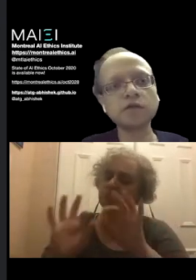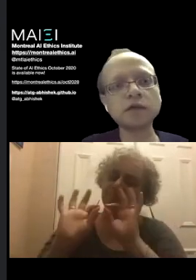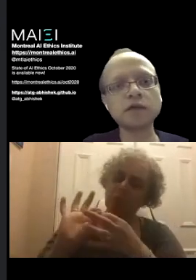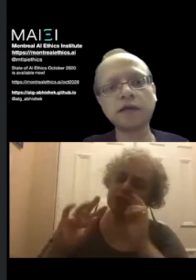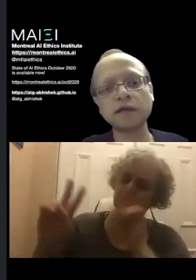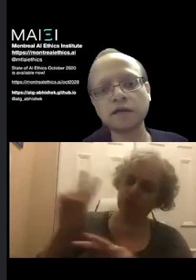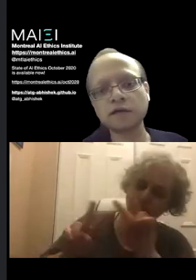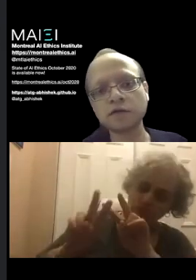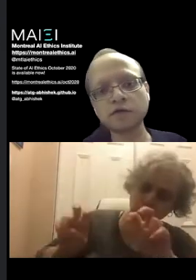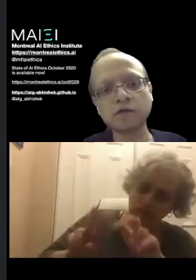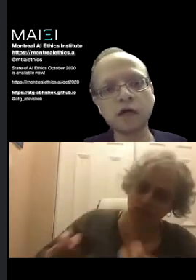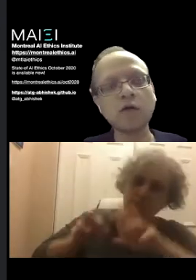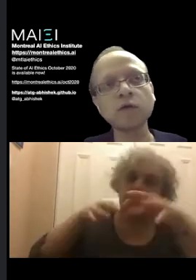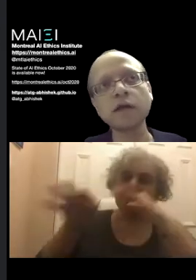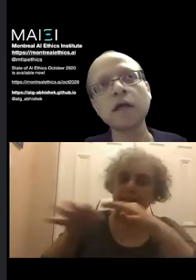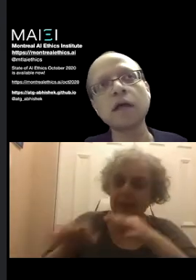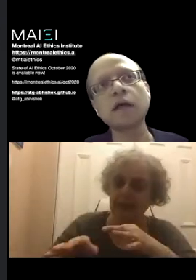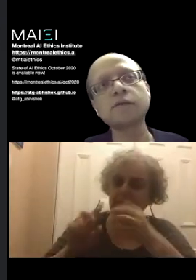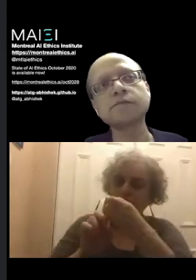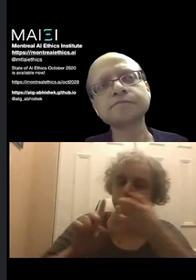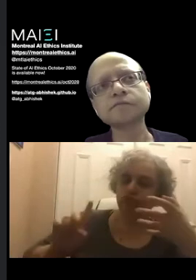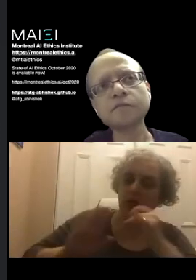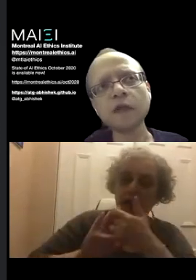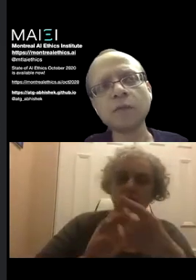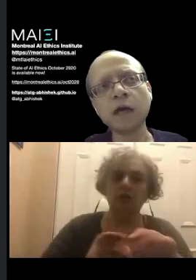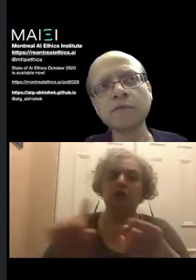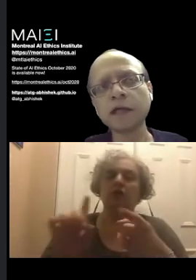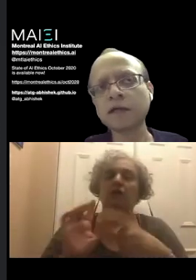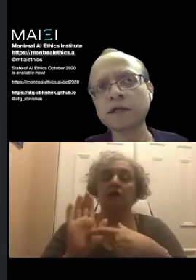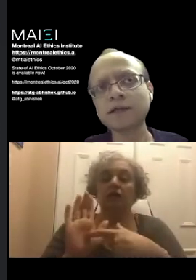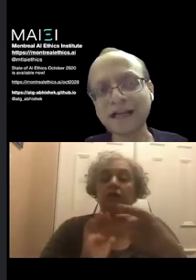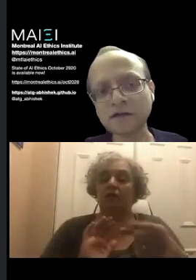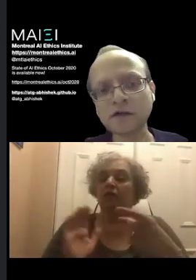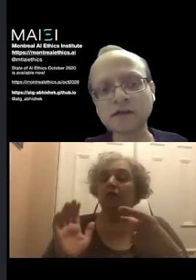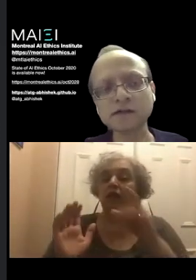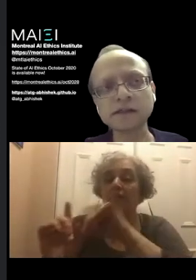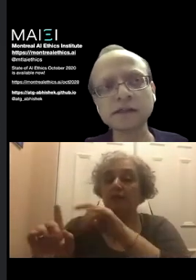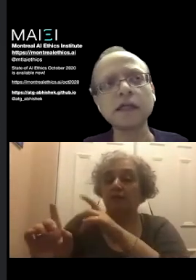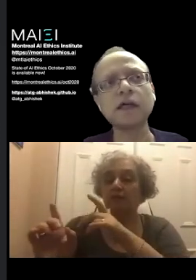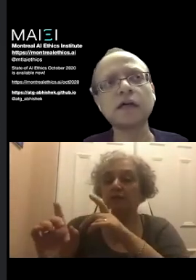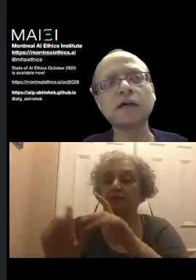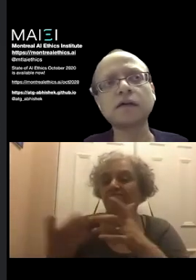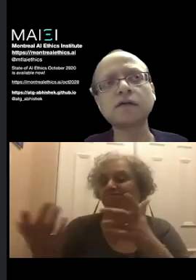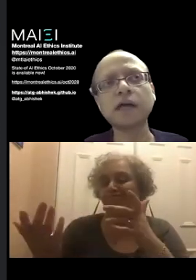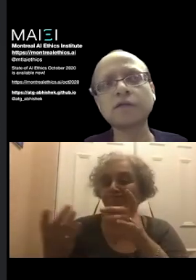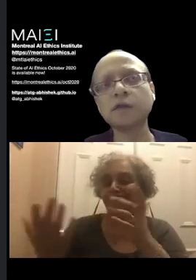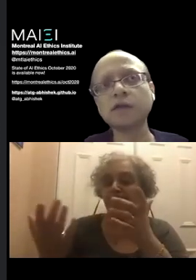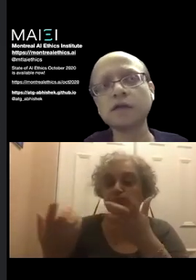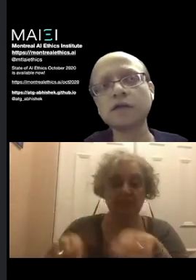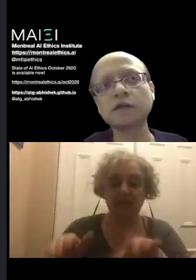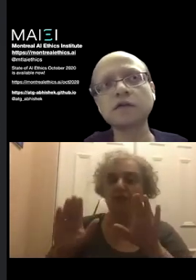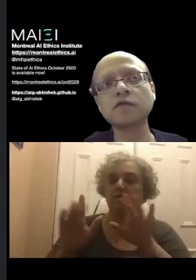of alluded to that in terms of, you know, how we might make sacrifices as